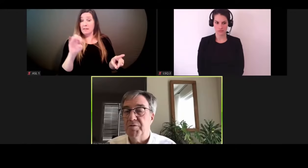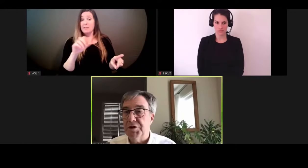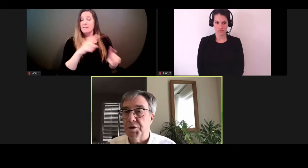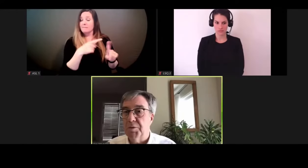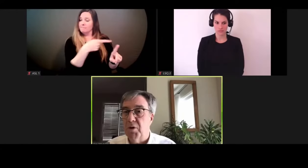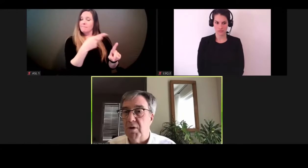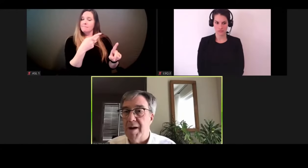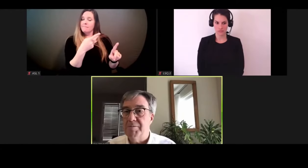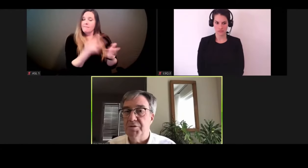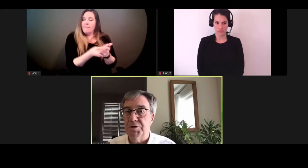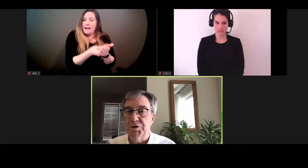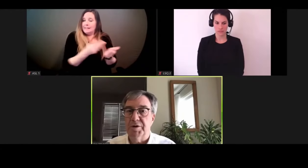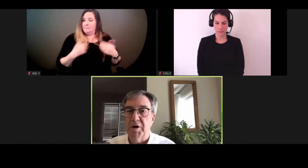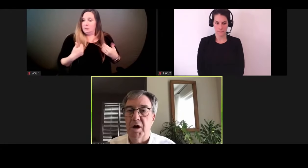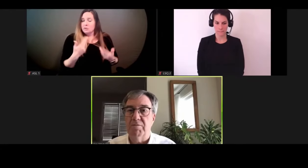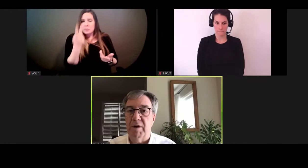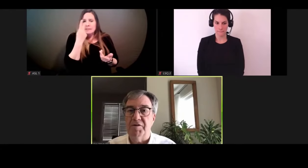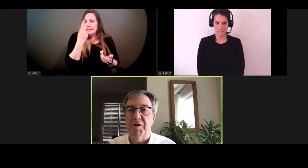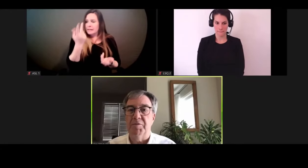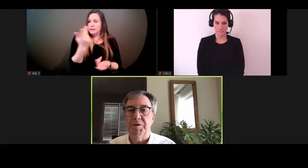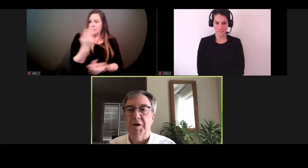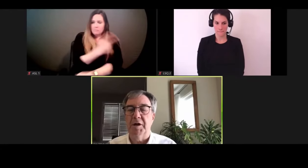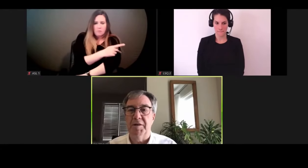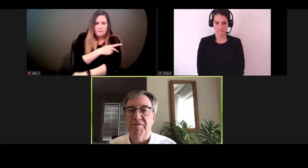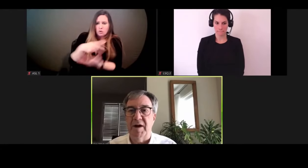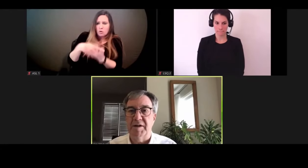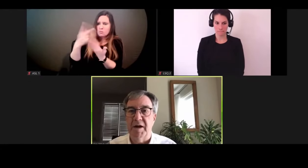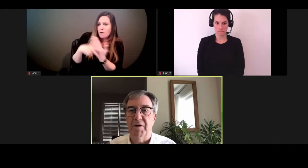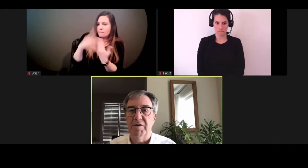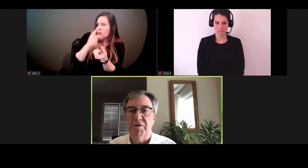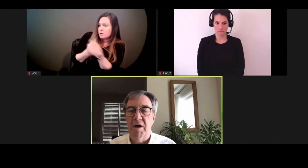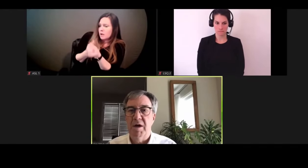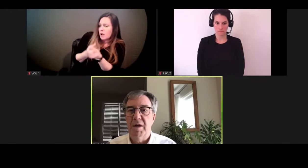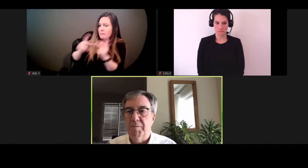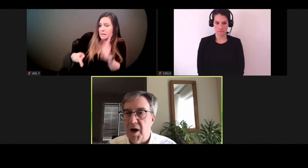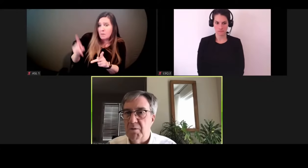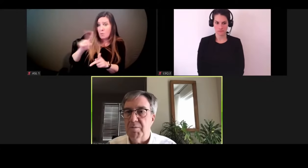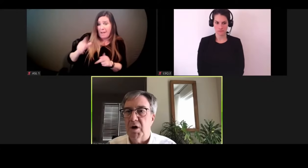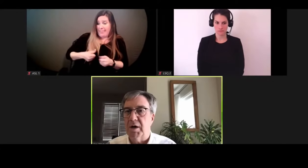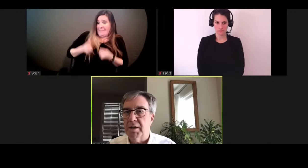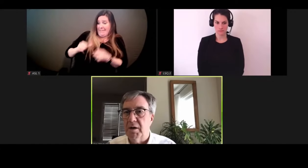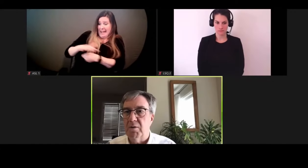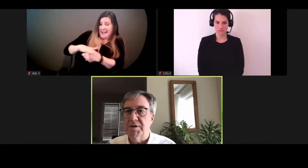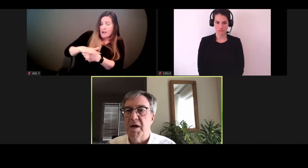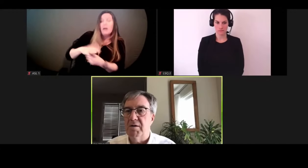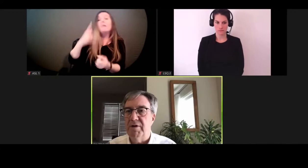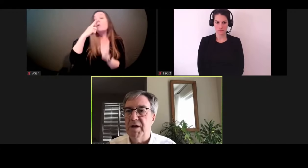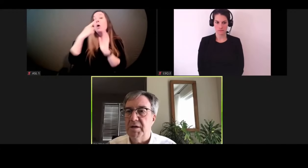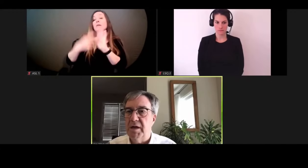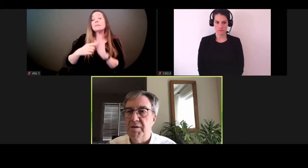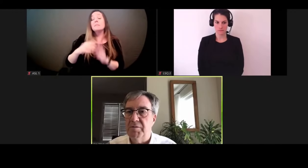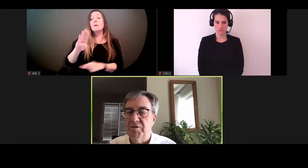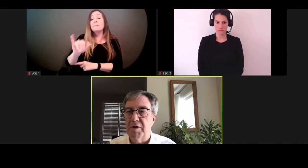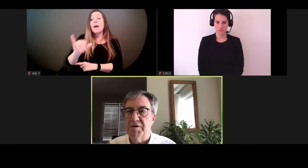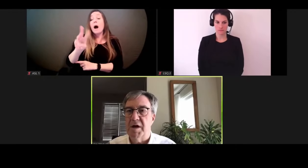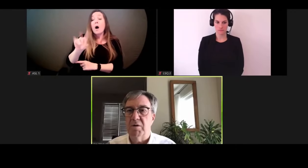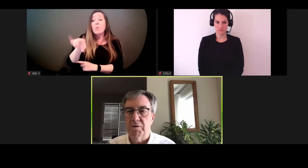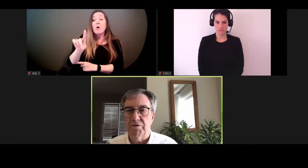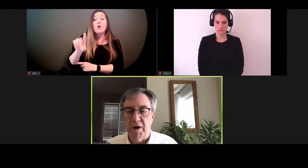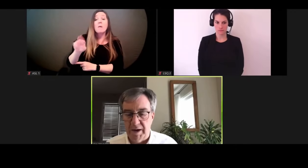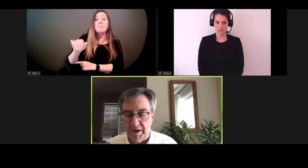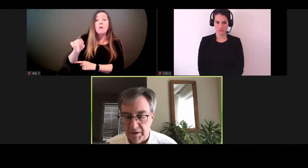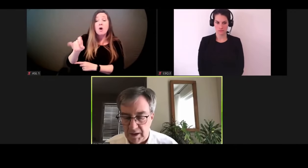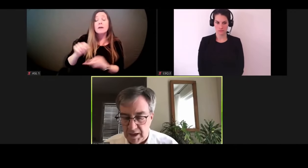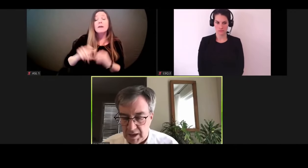those provincial programs to ensure that our residents, particularly in the affected areas, Byward Market, Lower Town, Vanier, Centertown,